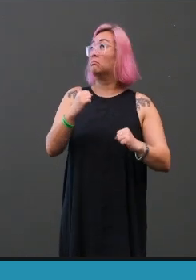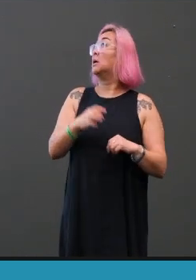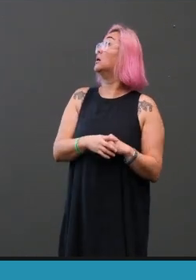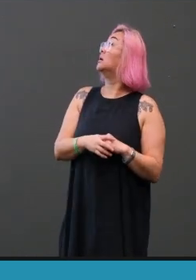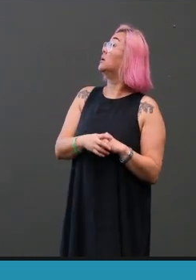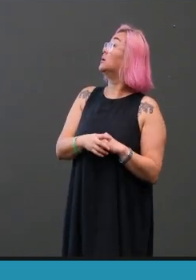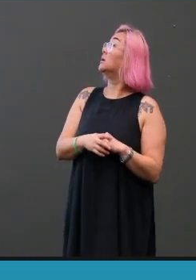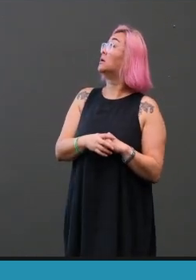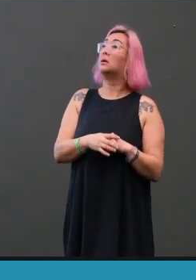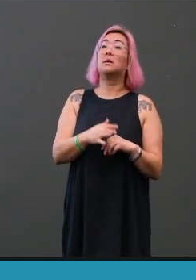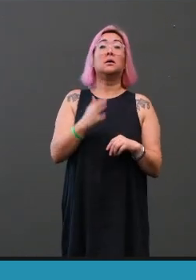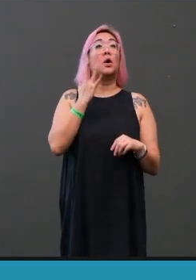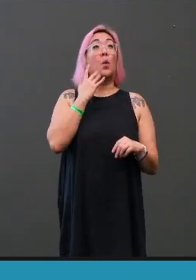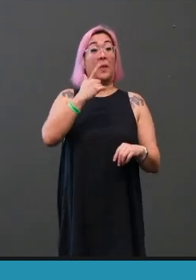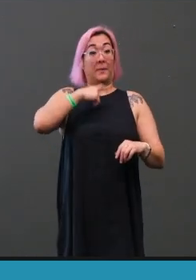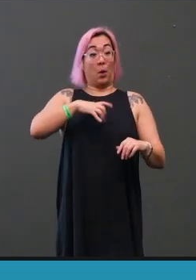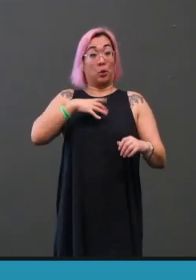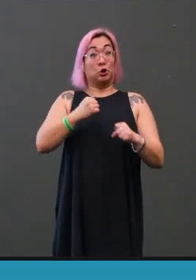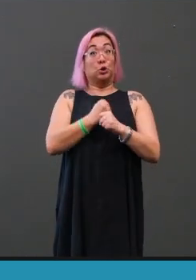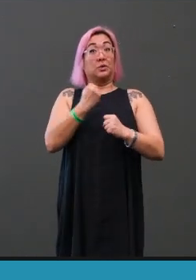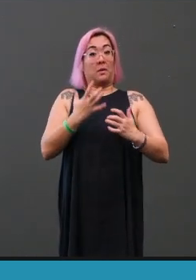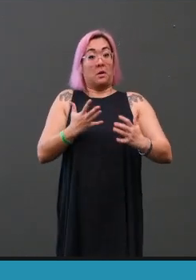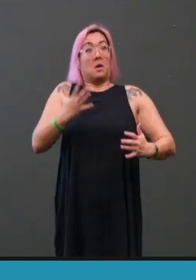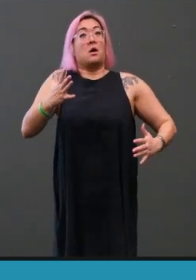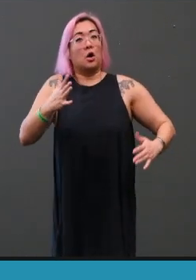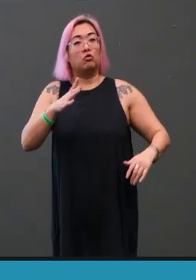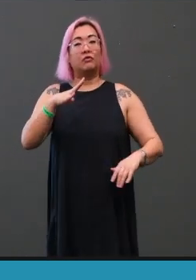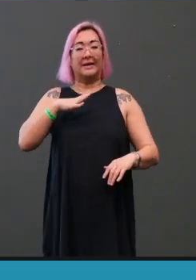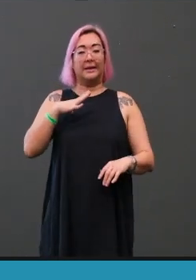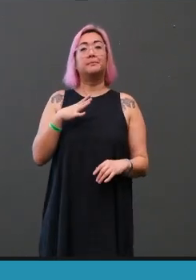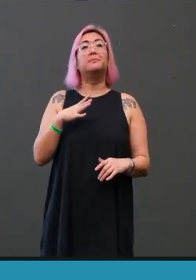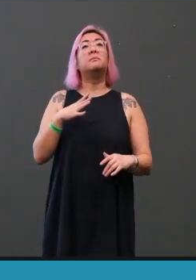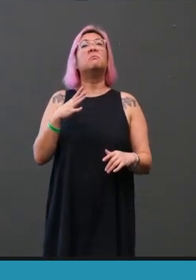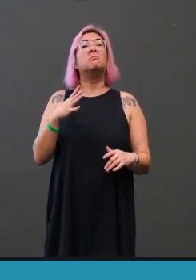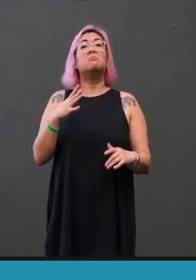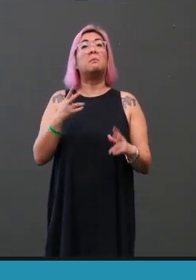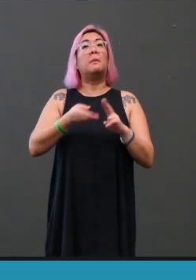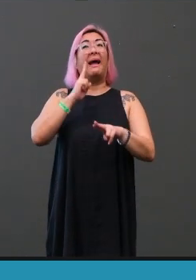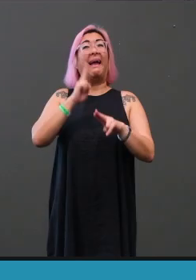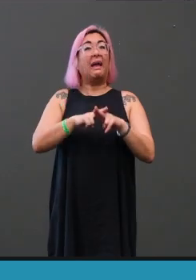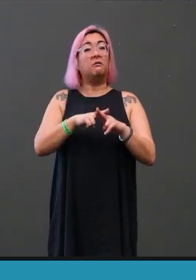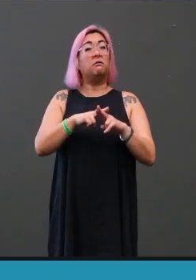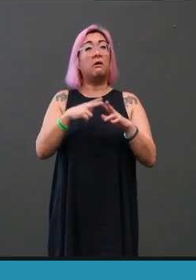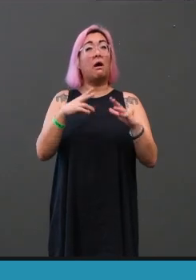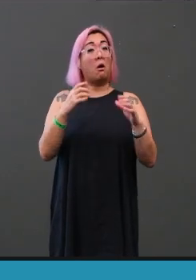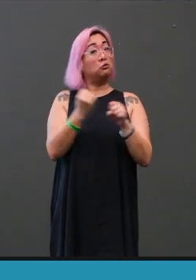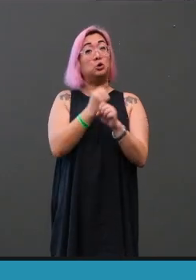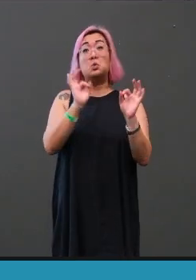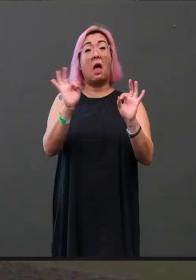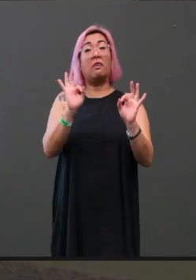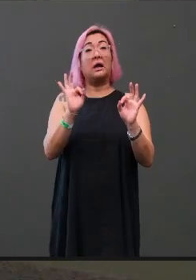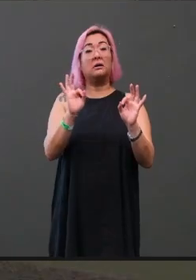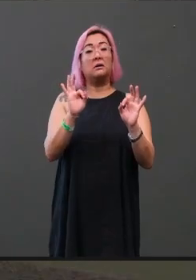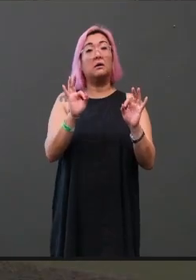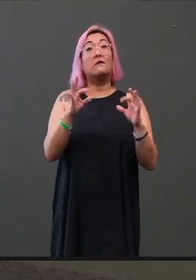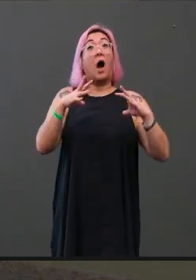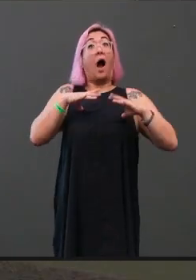decided to do something. So we wanted her to go into a more relaxed pose after being idle for a few seconds.